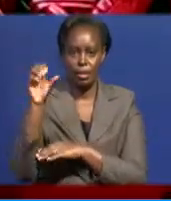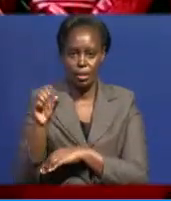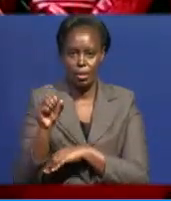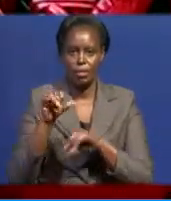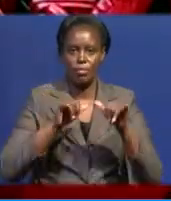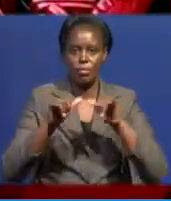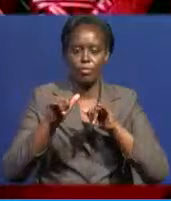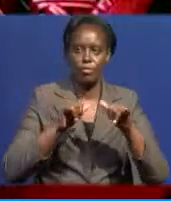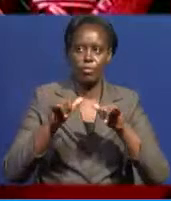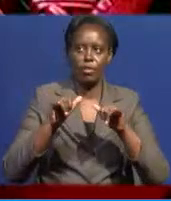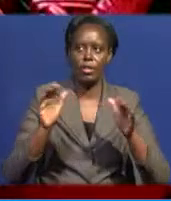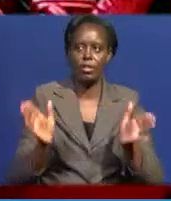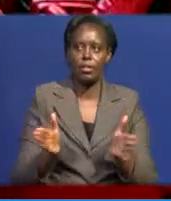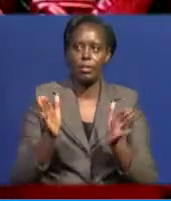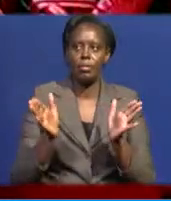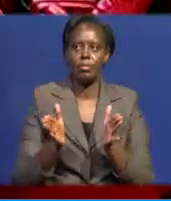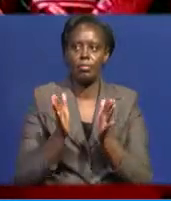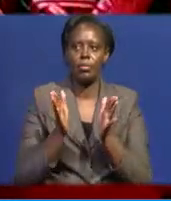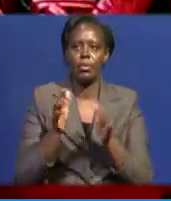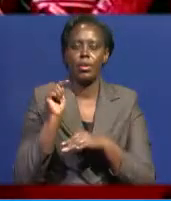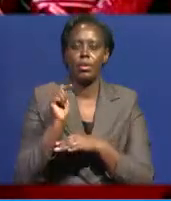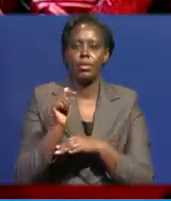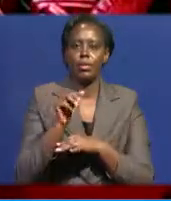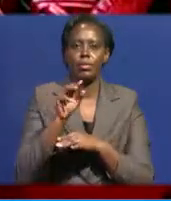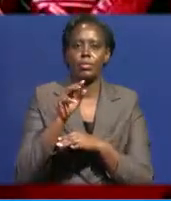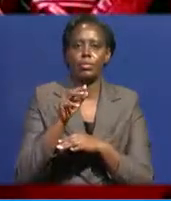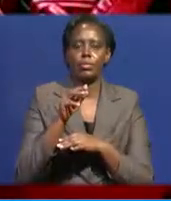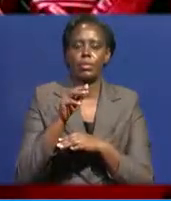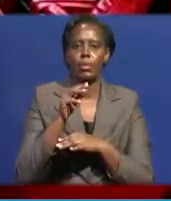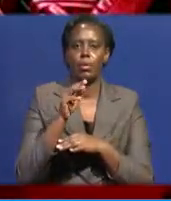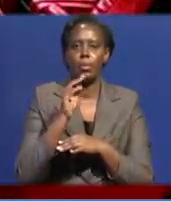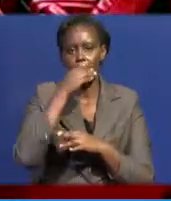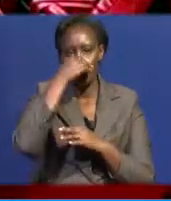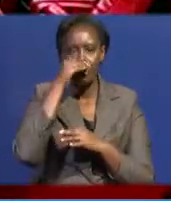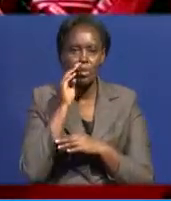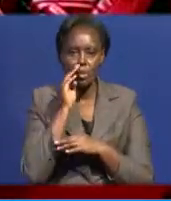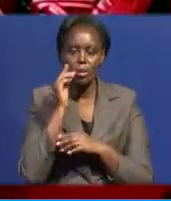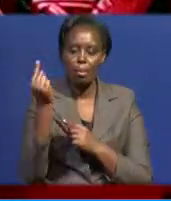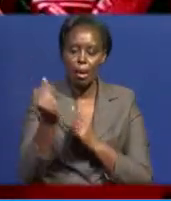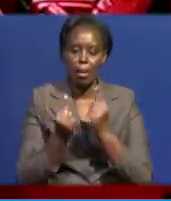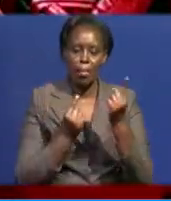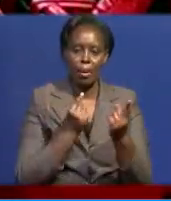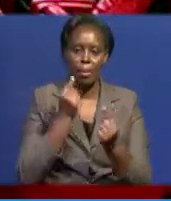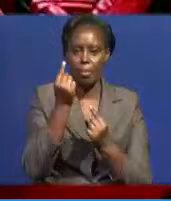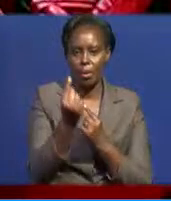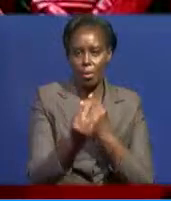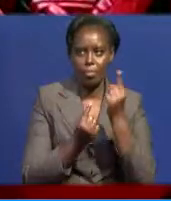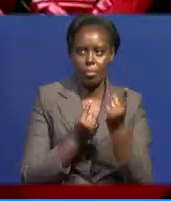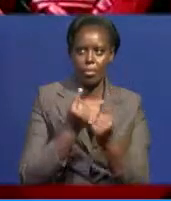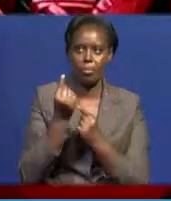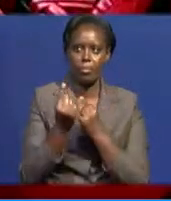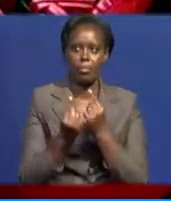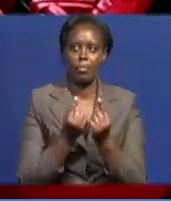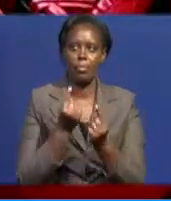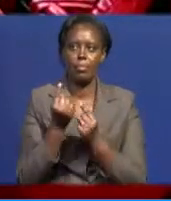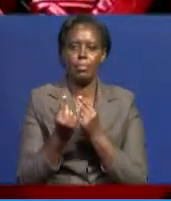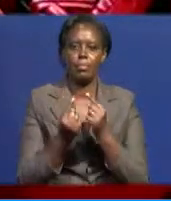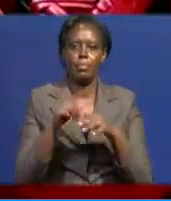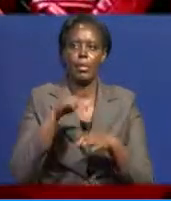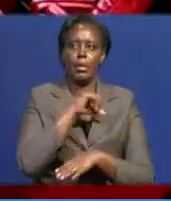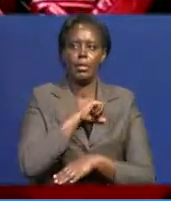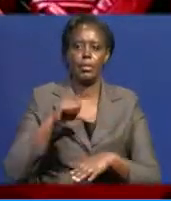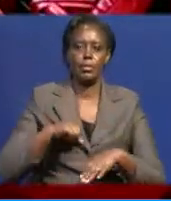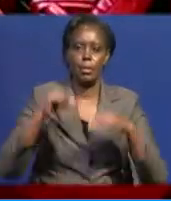for Foreign and Diaspora Affairs, this is Musalia Mudavadi. They will be appearing, or they are set to appear before the